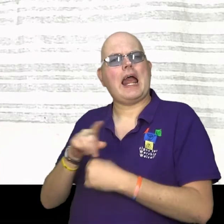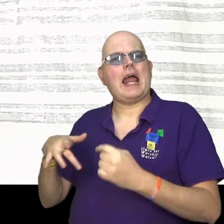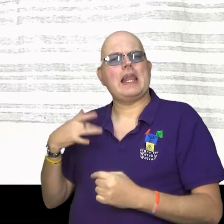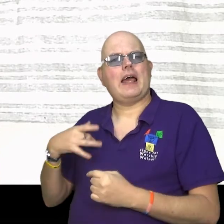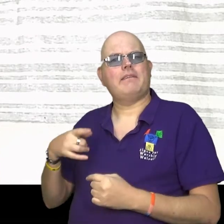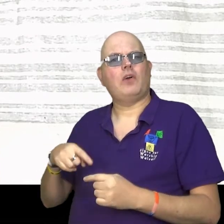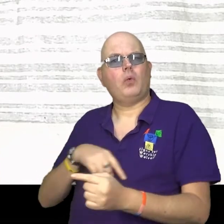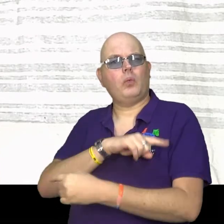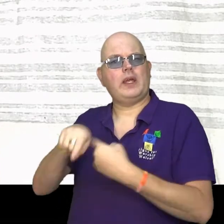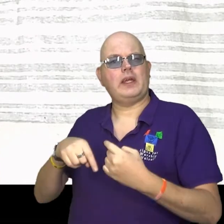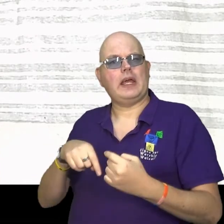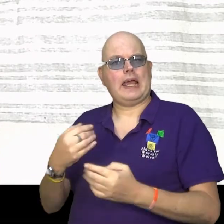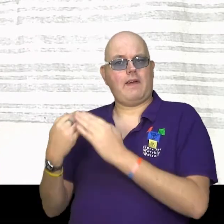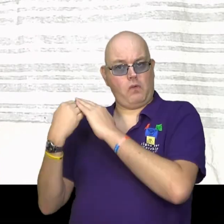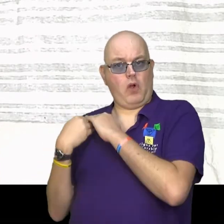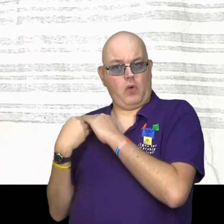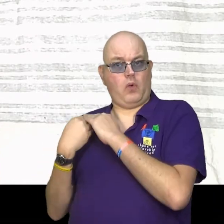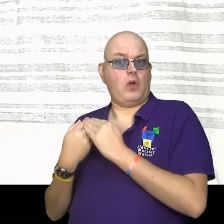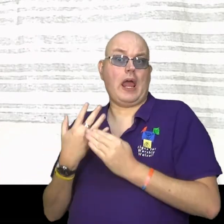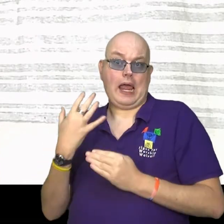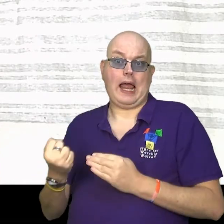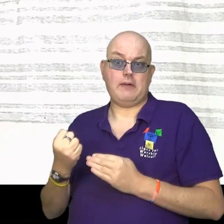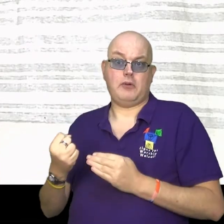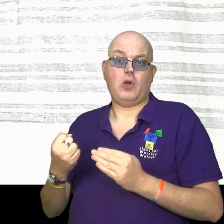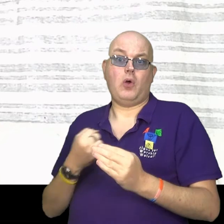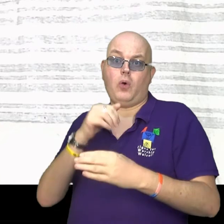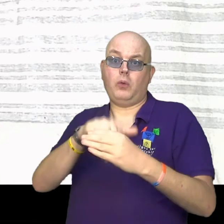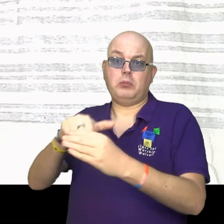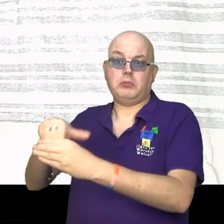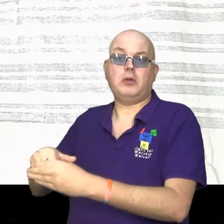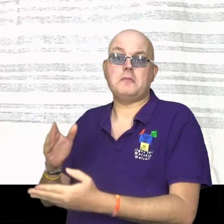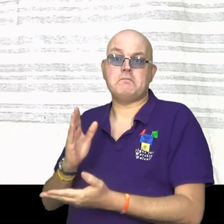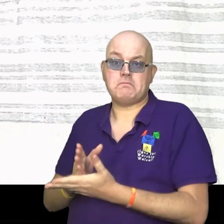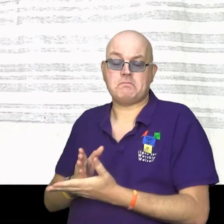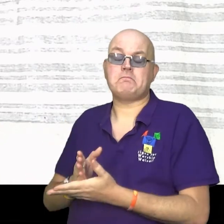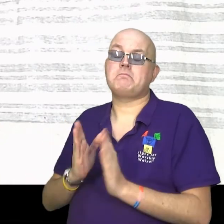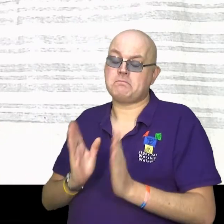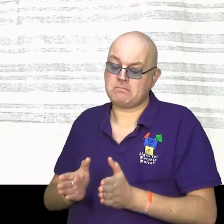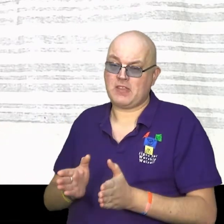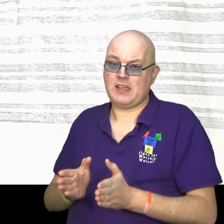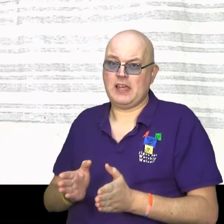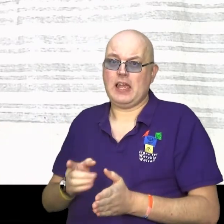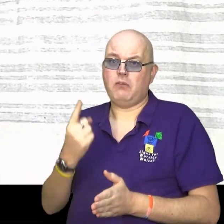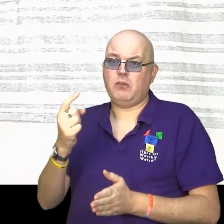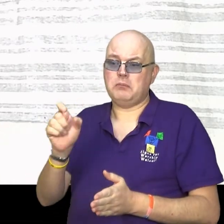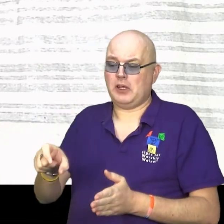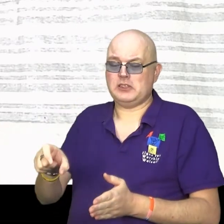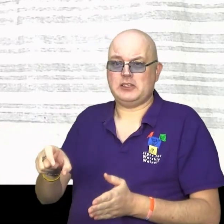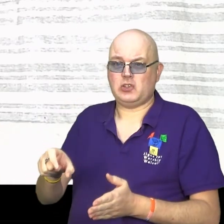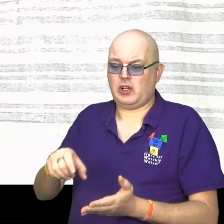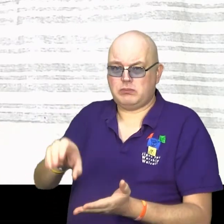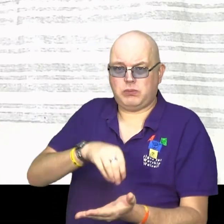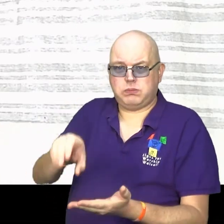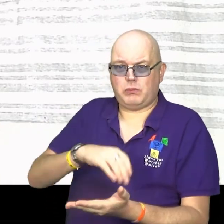life, every member has to play his part. If a person in society manages to get through by just reaping